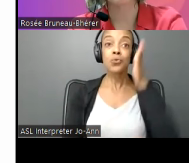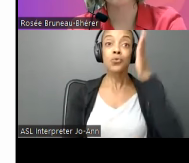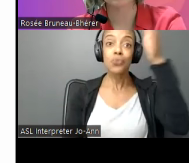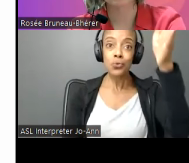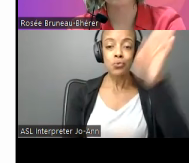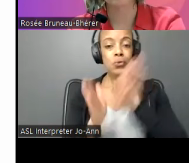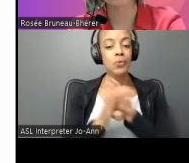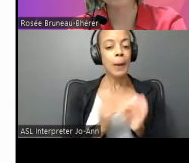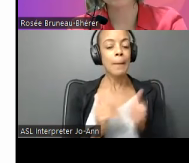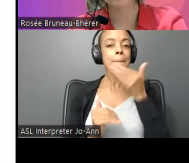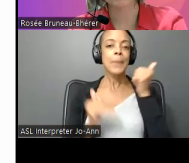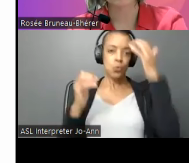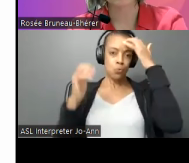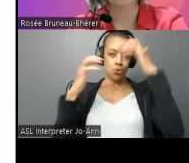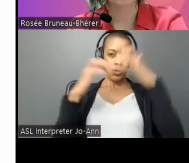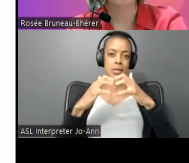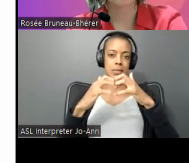brains.